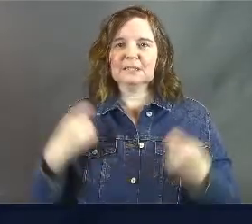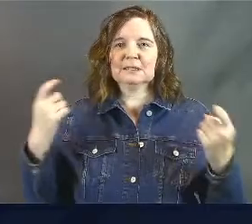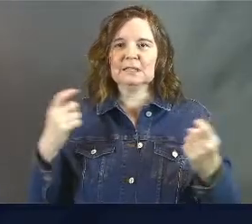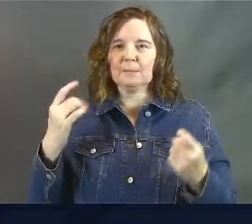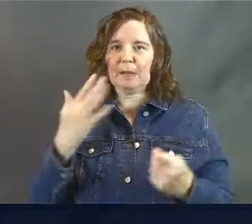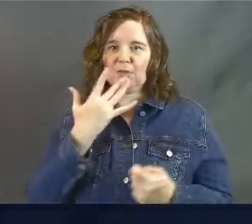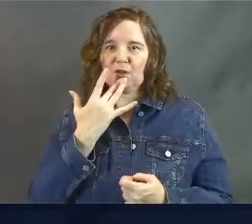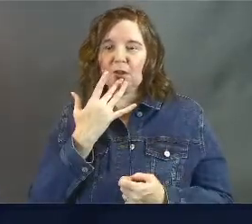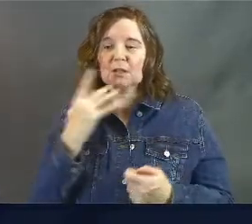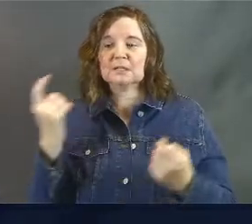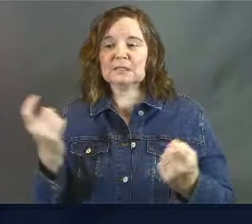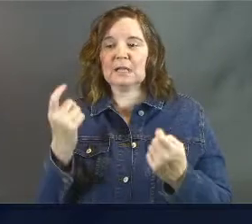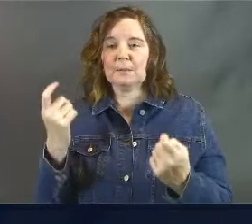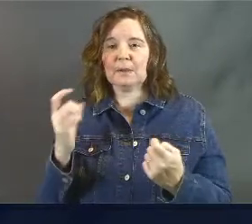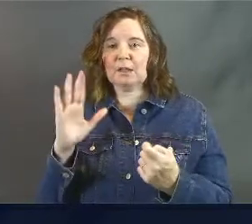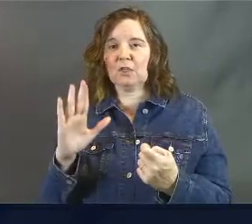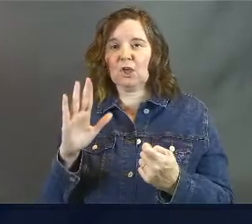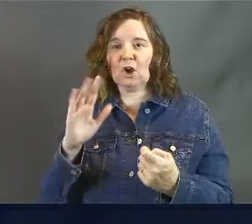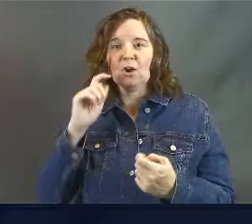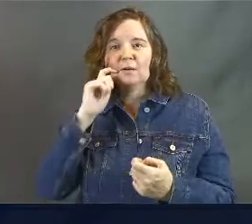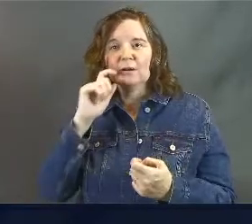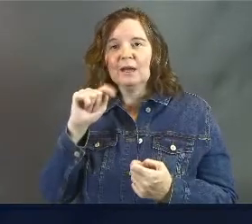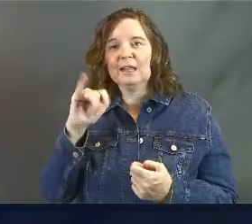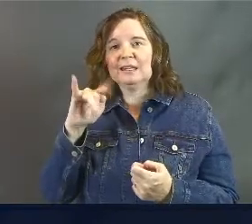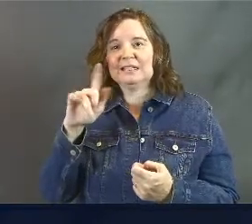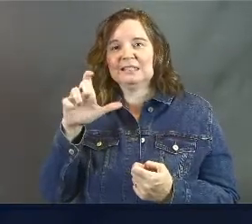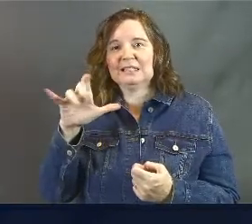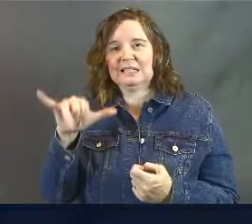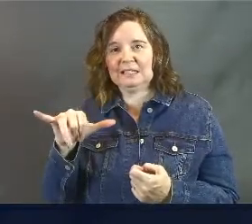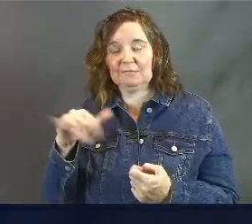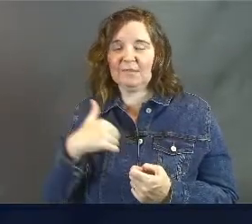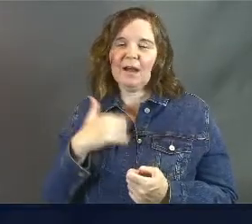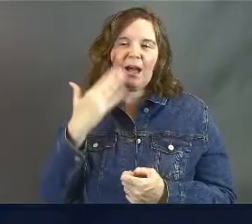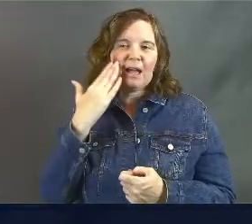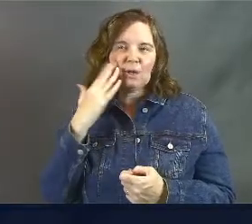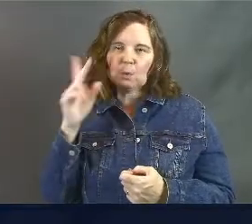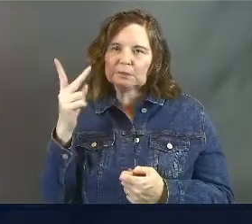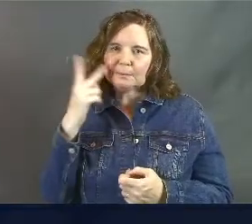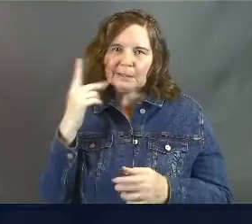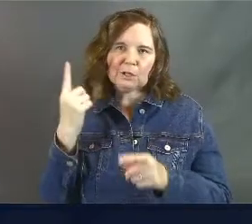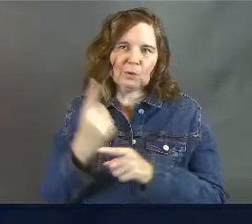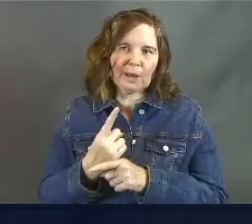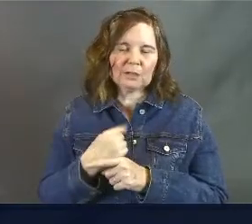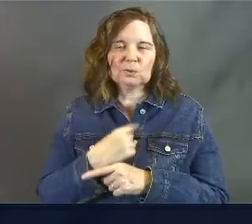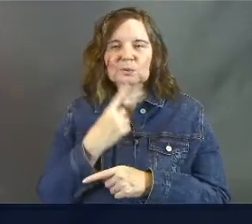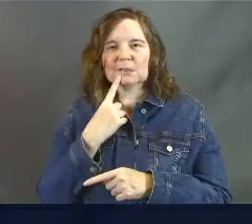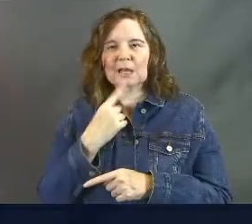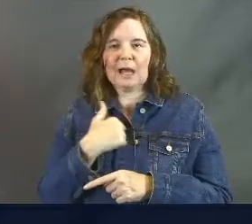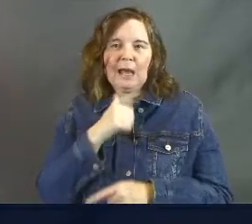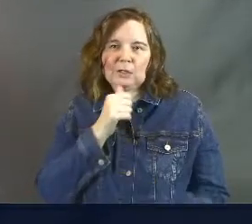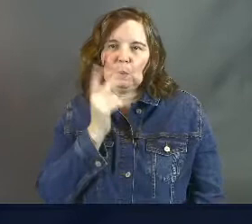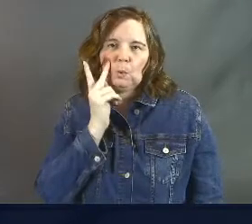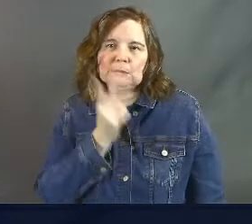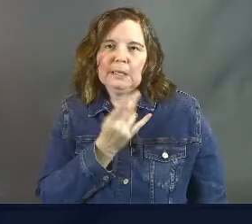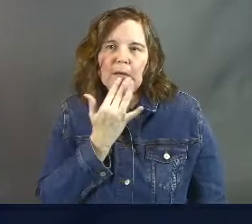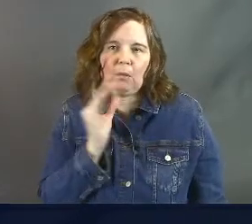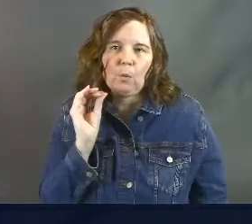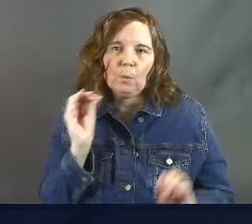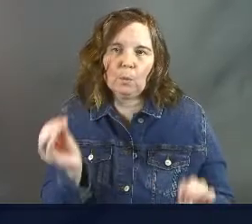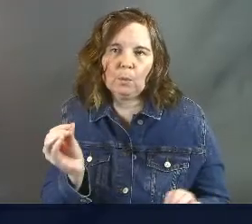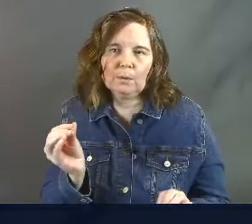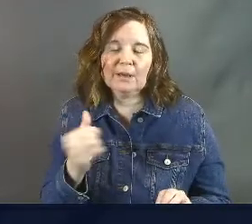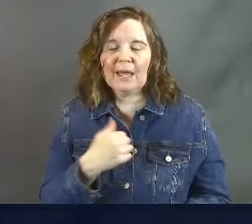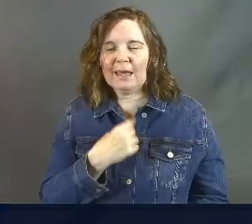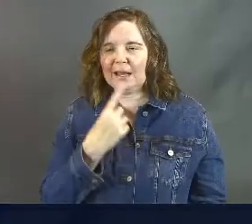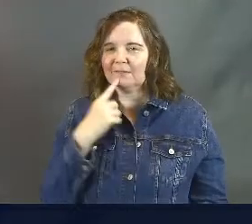Celebrate their color. Celebrate their ethnicity. Now, I know it's politically correct to say I don't see color.